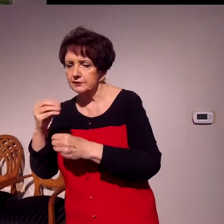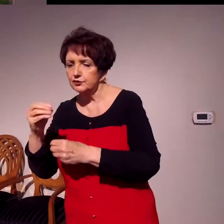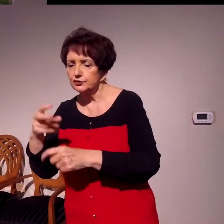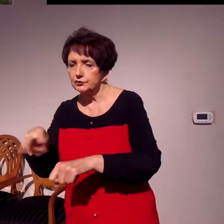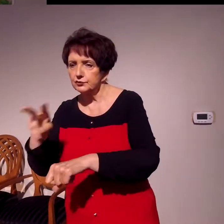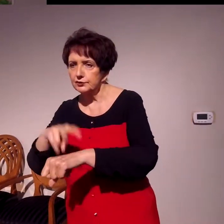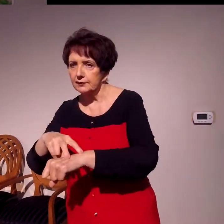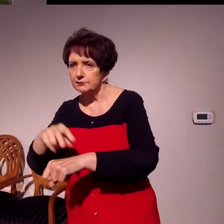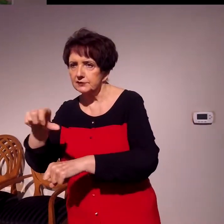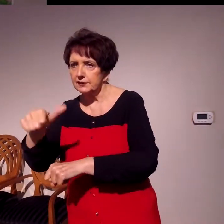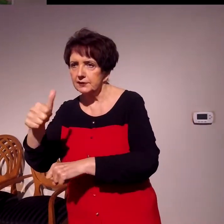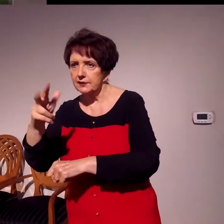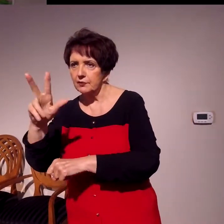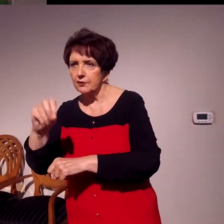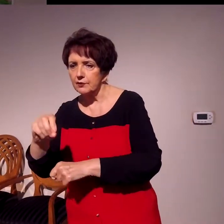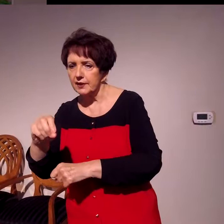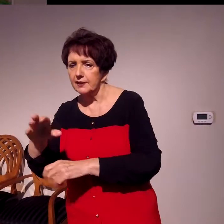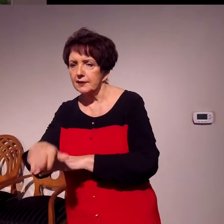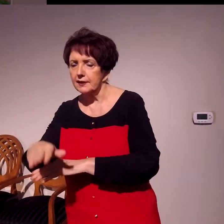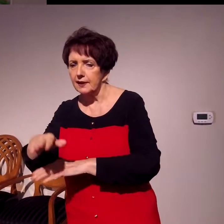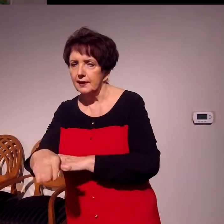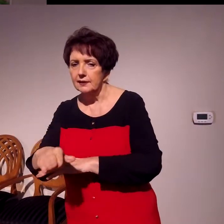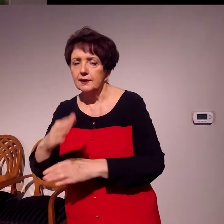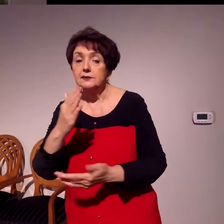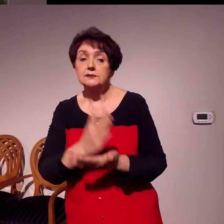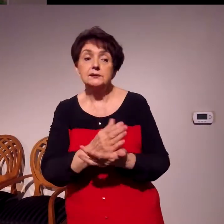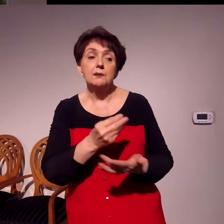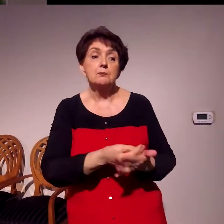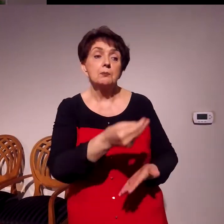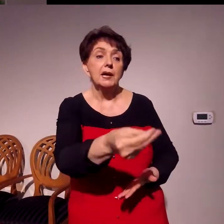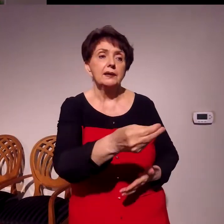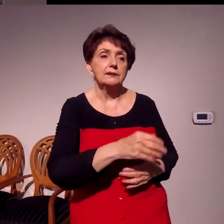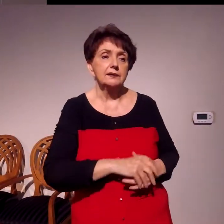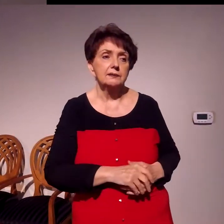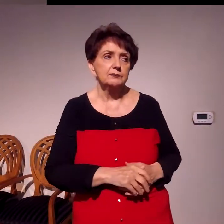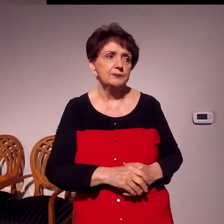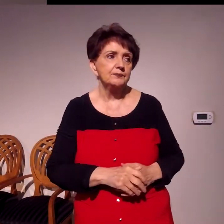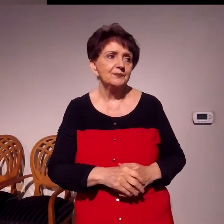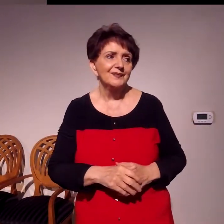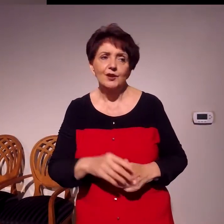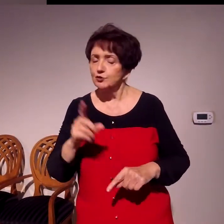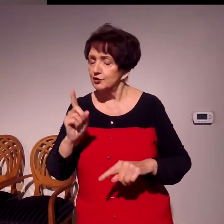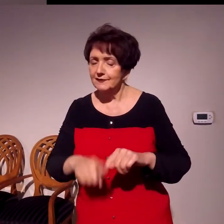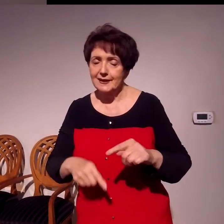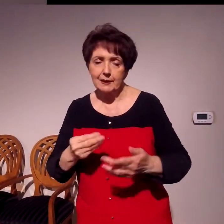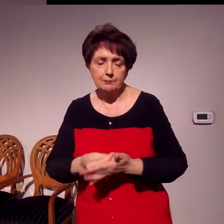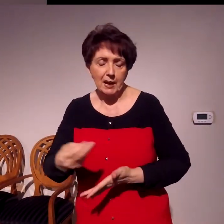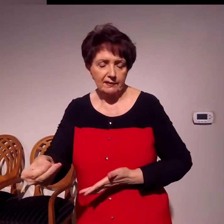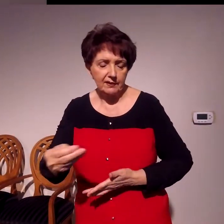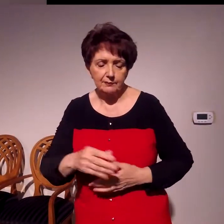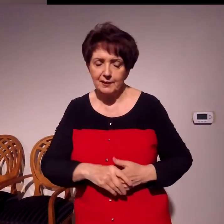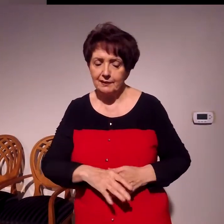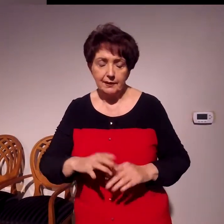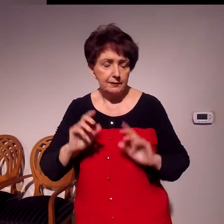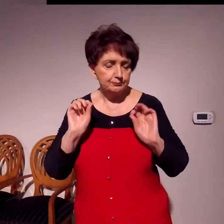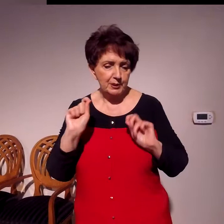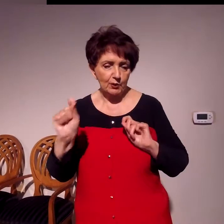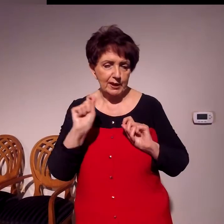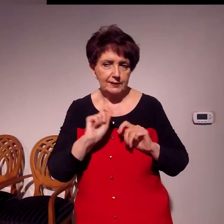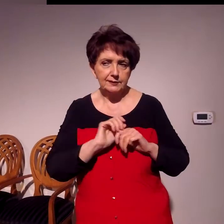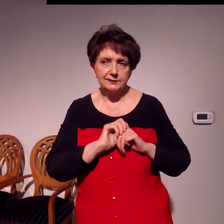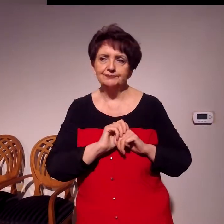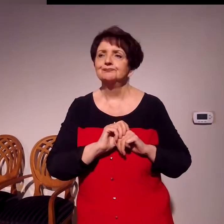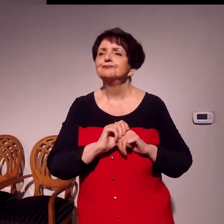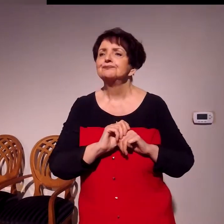night. Actually, I stopped buying them. The only way I don't eat potato chips is to not have them in my house. Period. End of